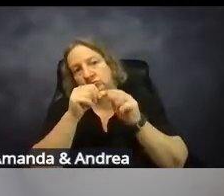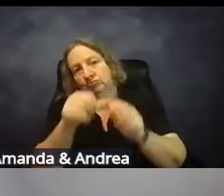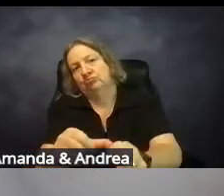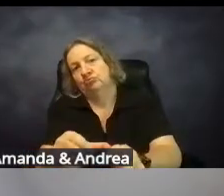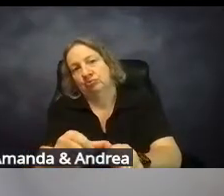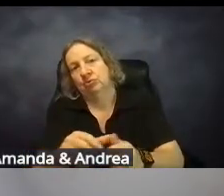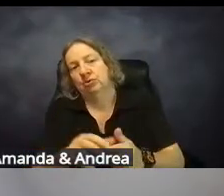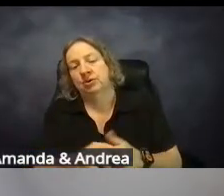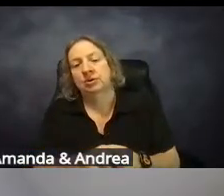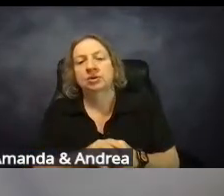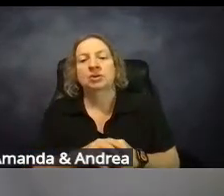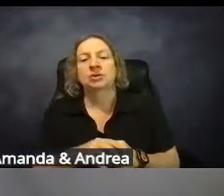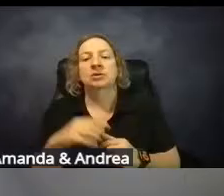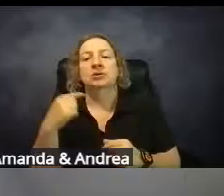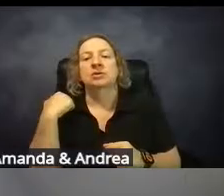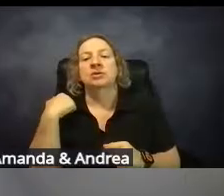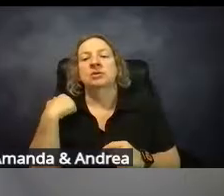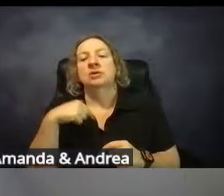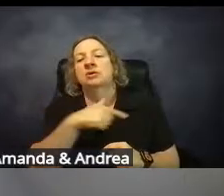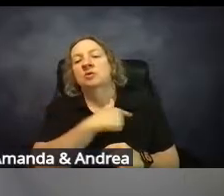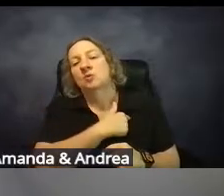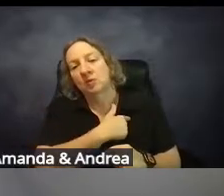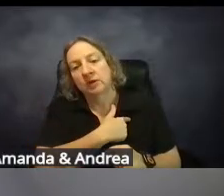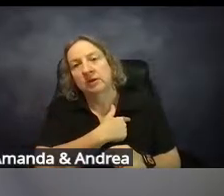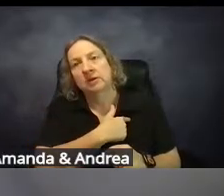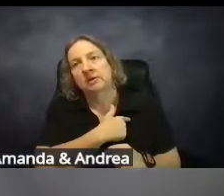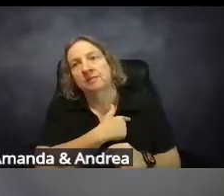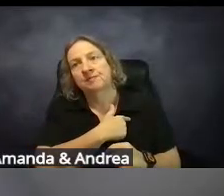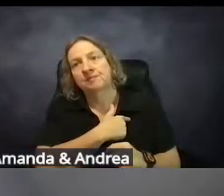So we